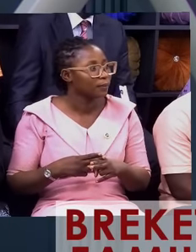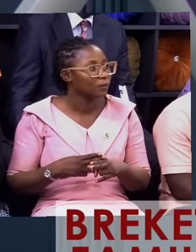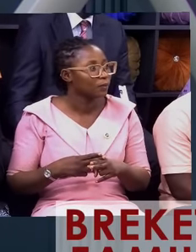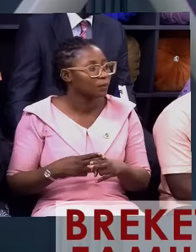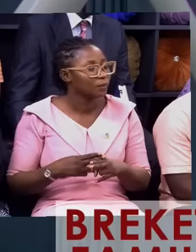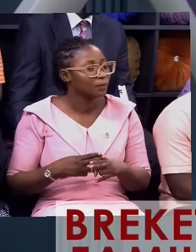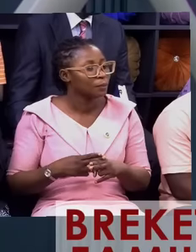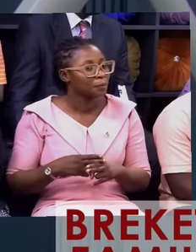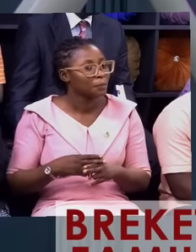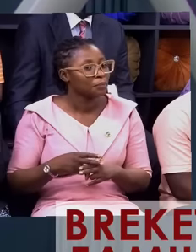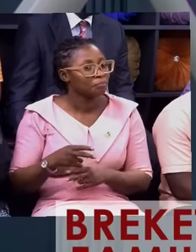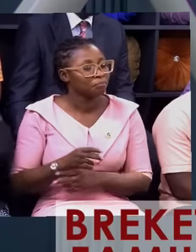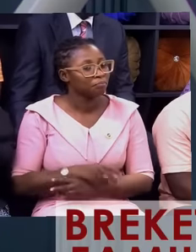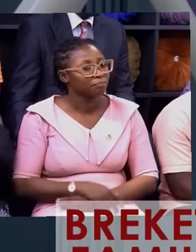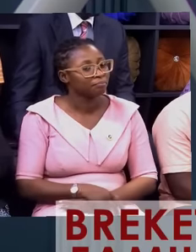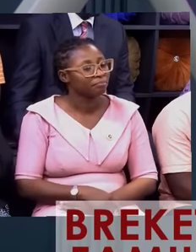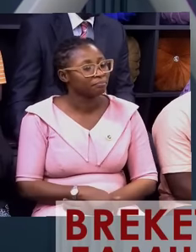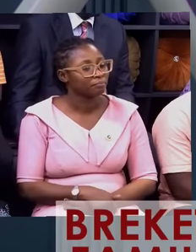morningday